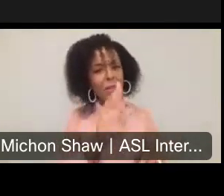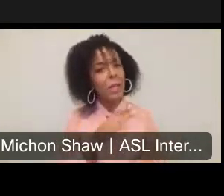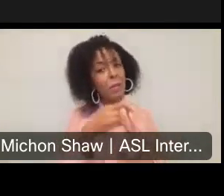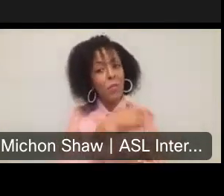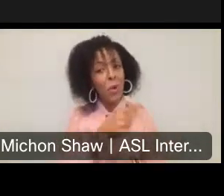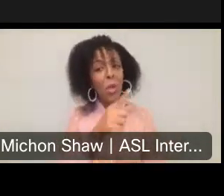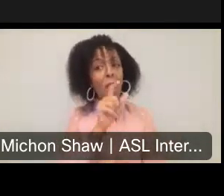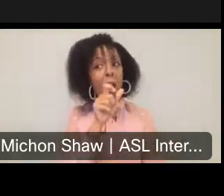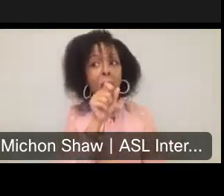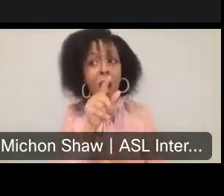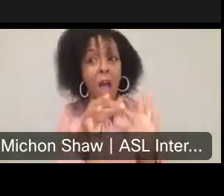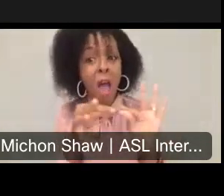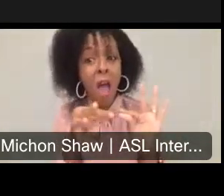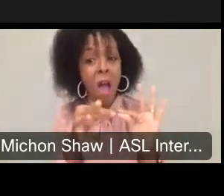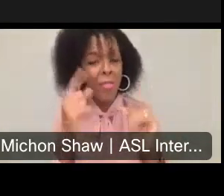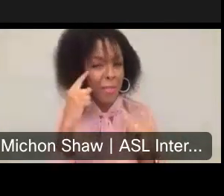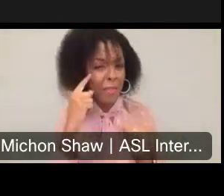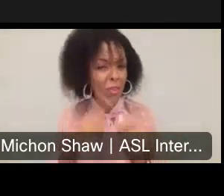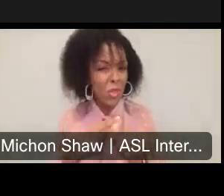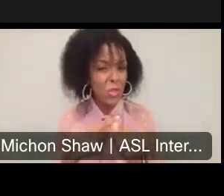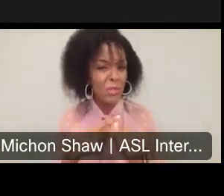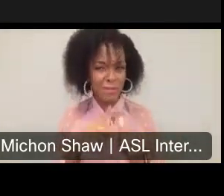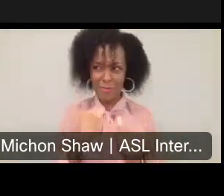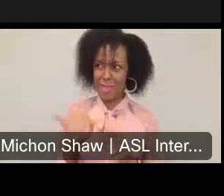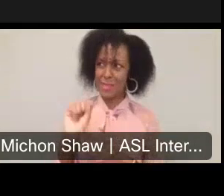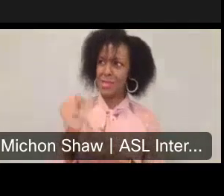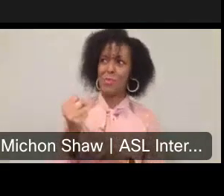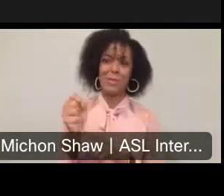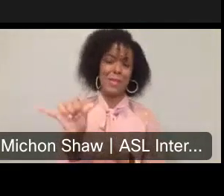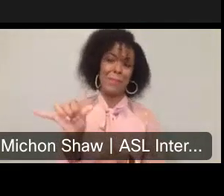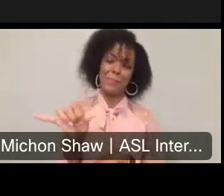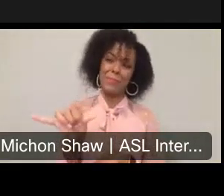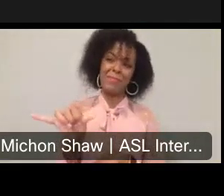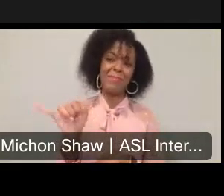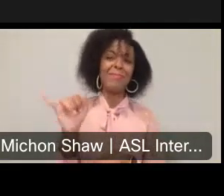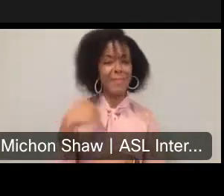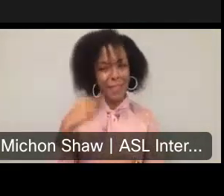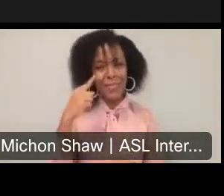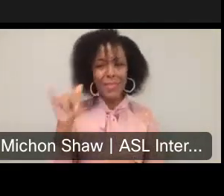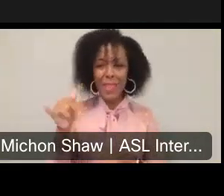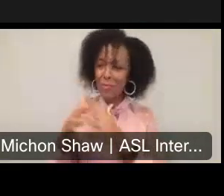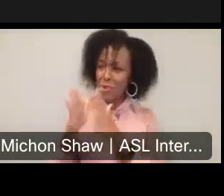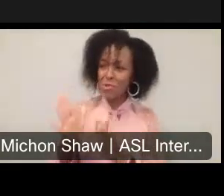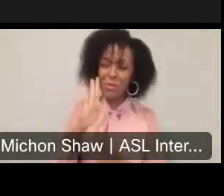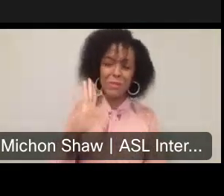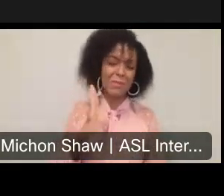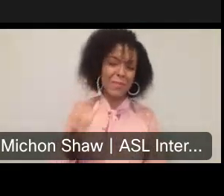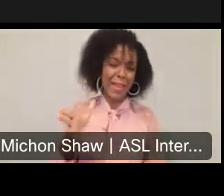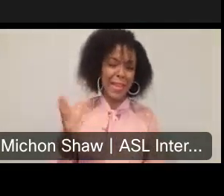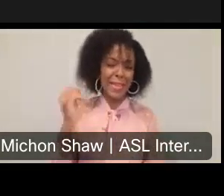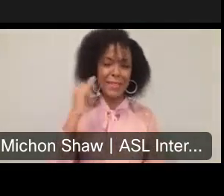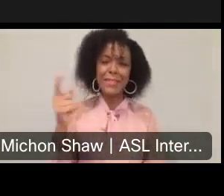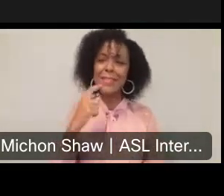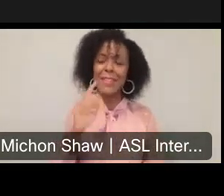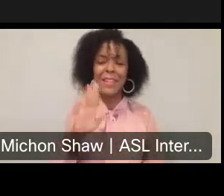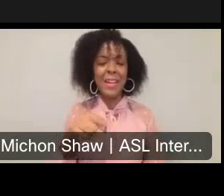before you act situation. And I think the kid would have been fine if they say, look, I've got 1,000 hair pins